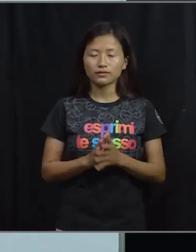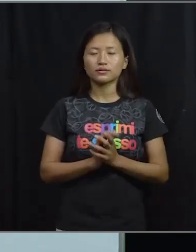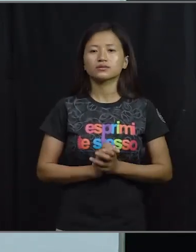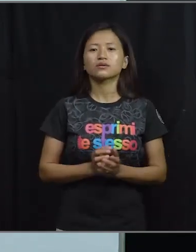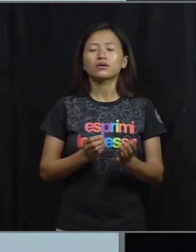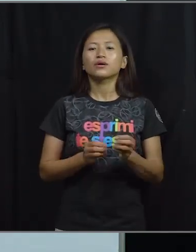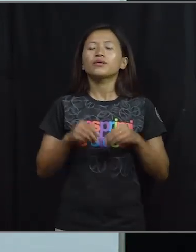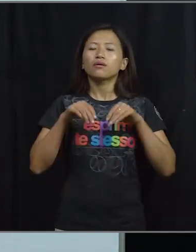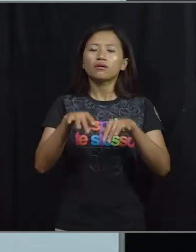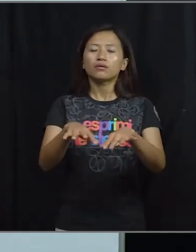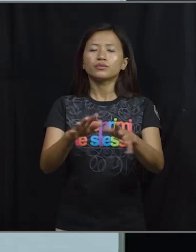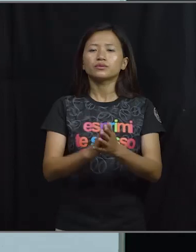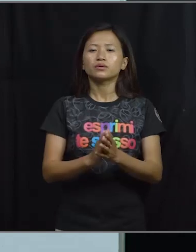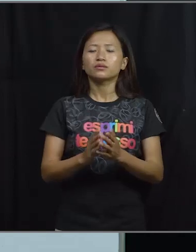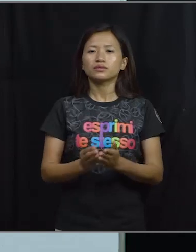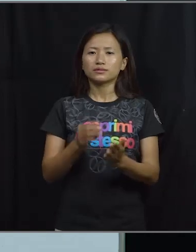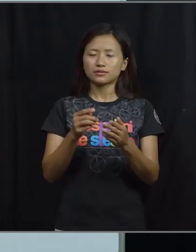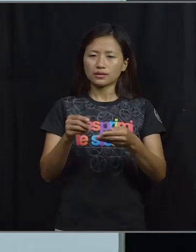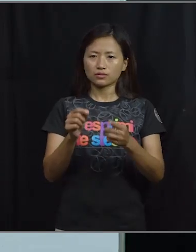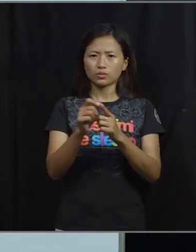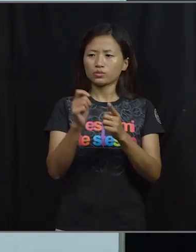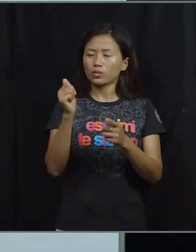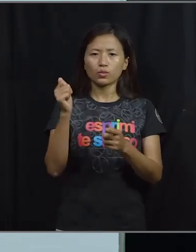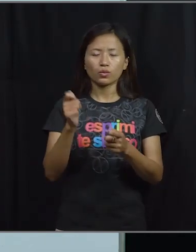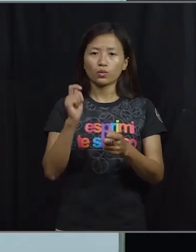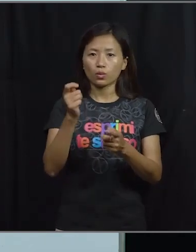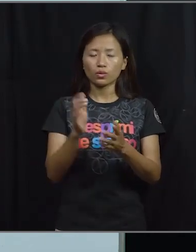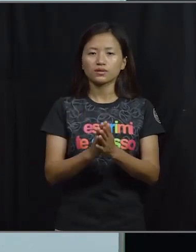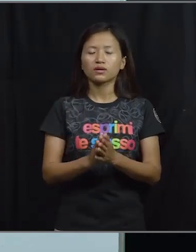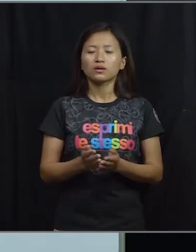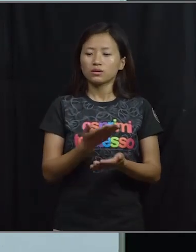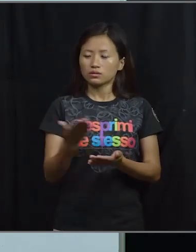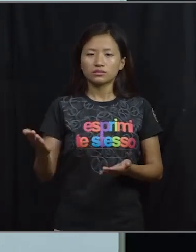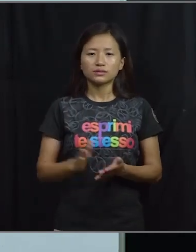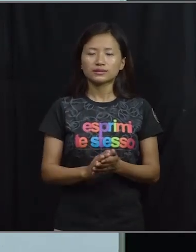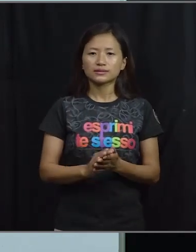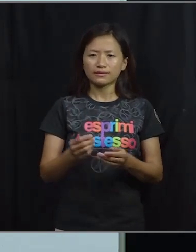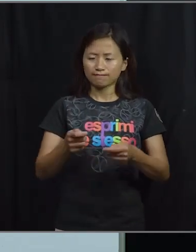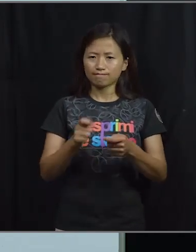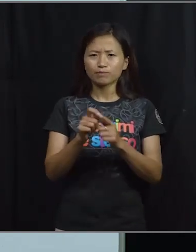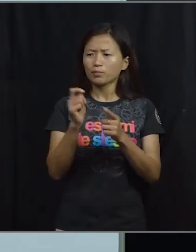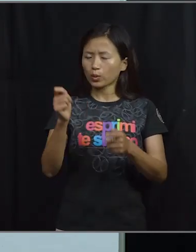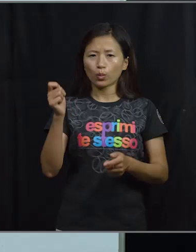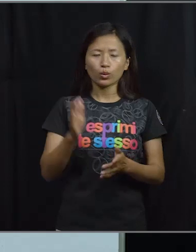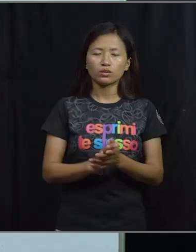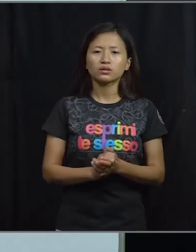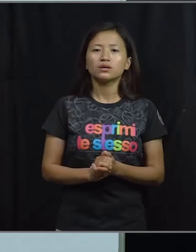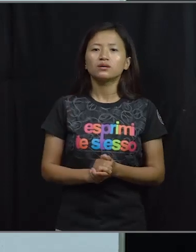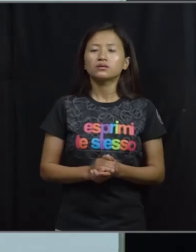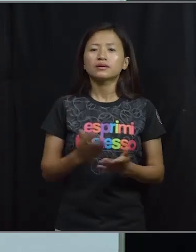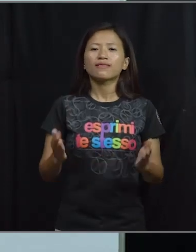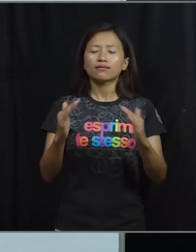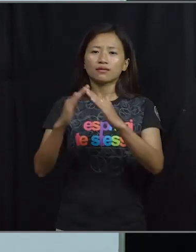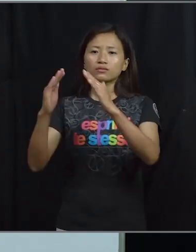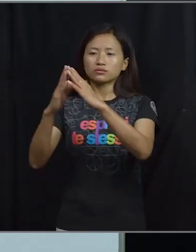urban enterprises. Urban enterprises are those enterprises which are in